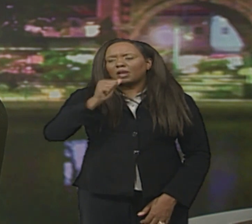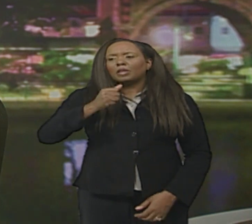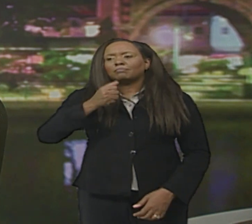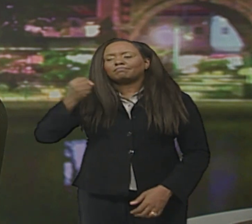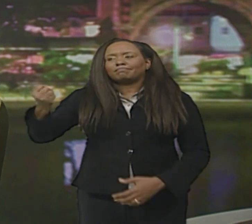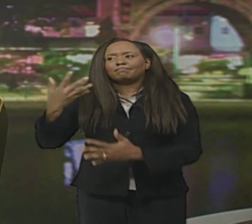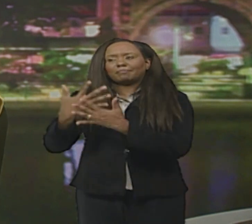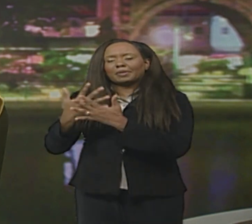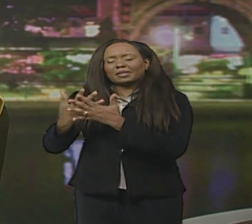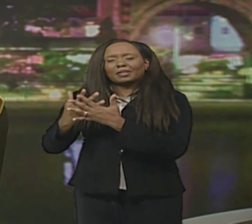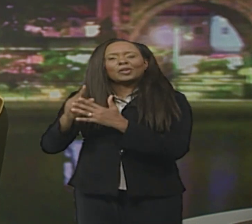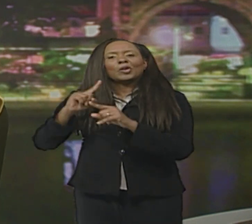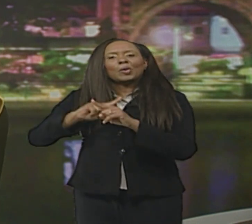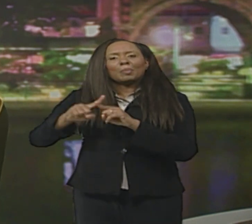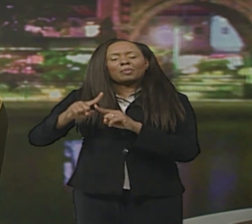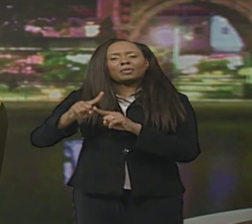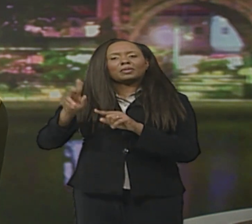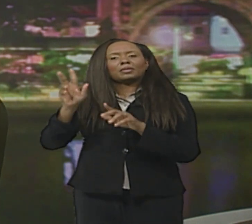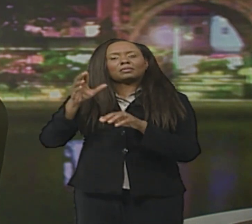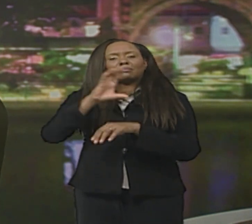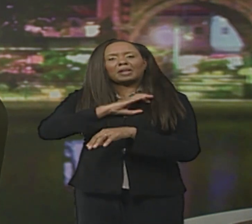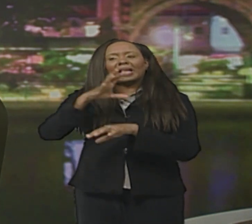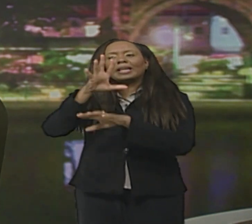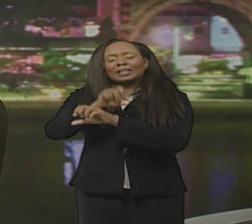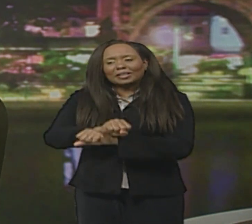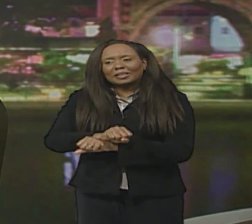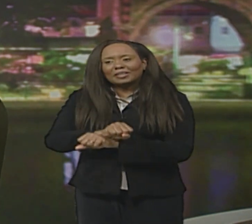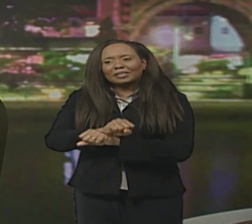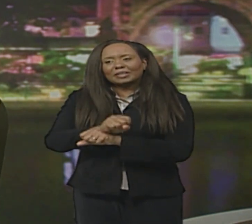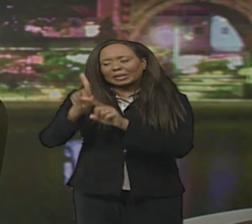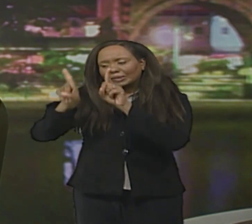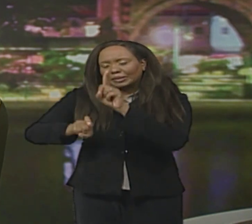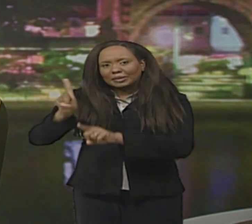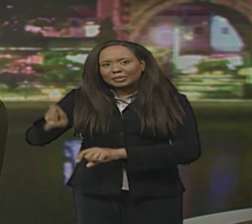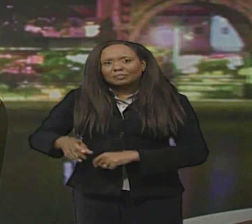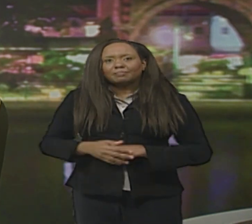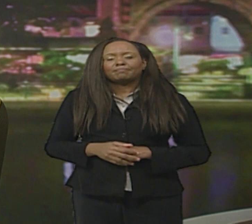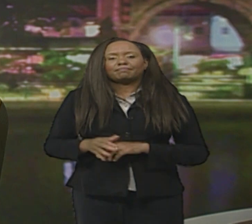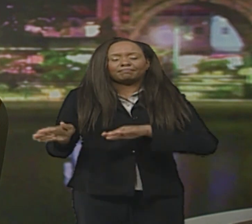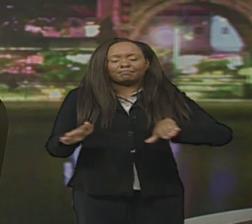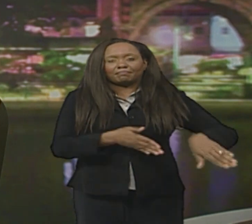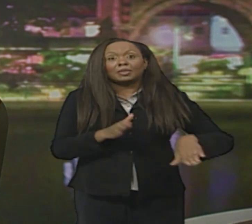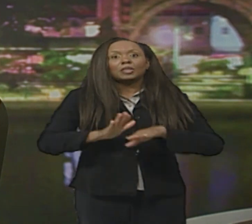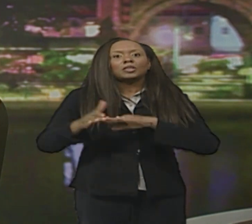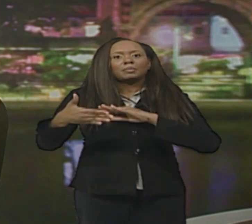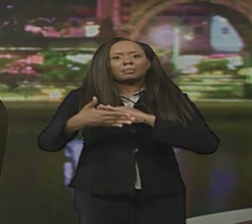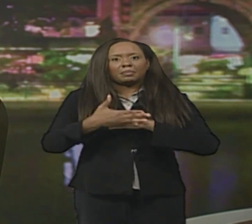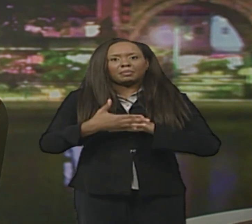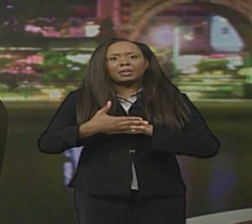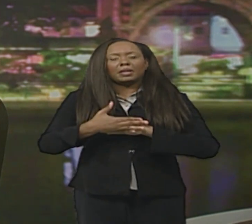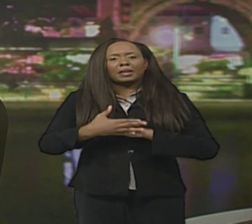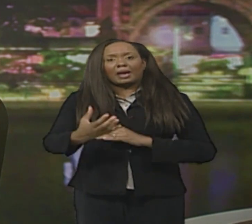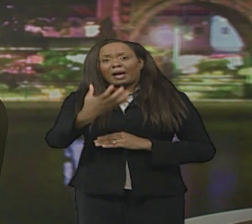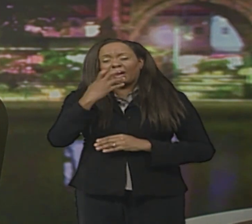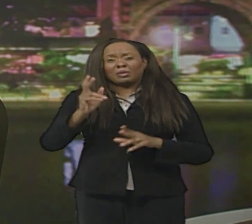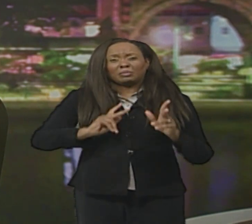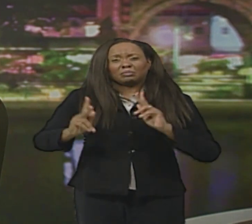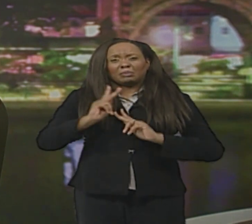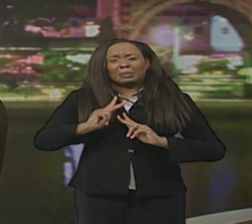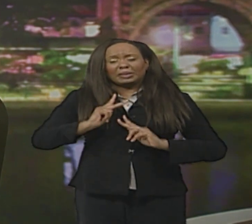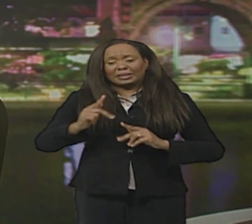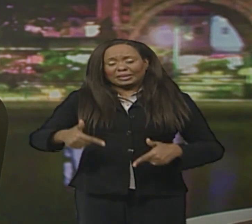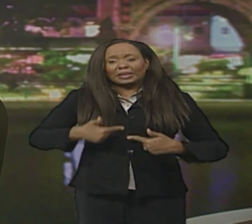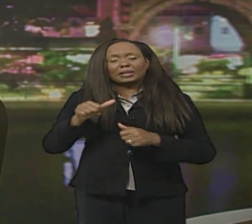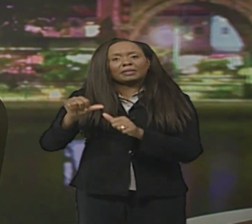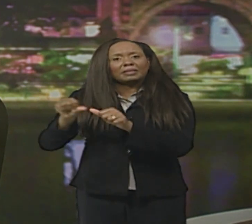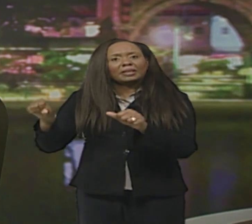Over in Jamaica now, angry residents of a St. Andrew community returned to the streets to protest against the fatal shooting of a 26-year-old